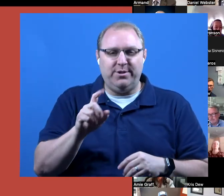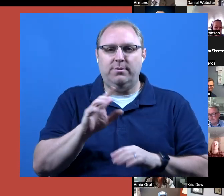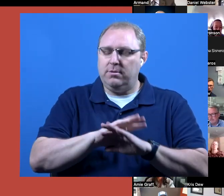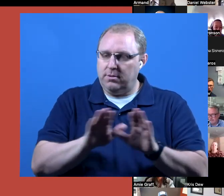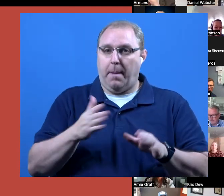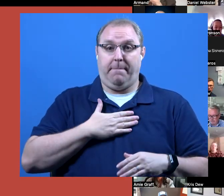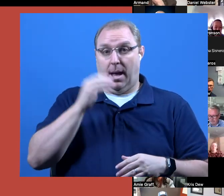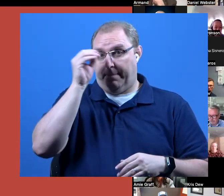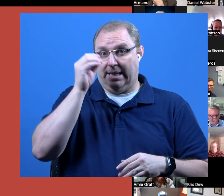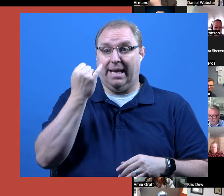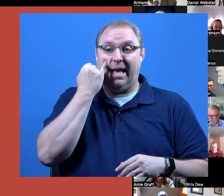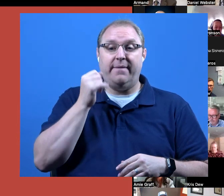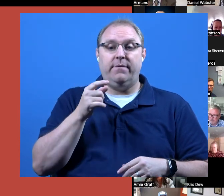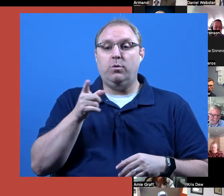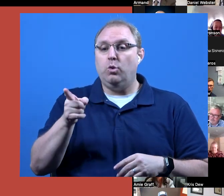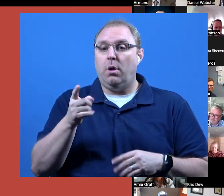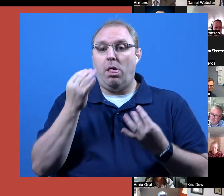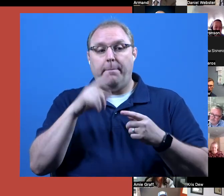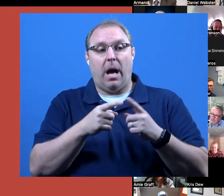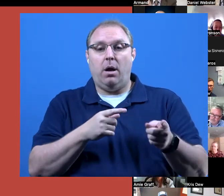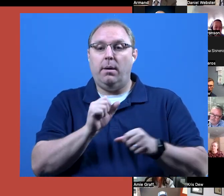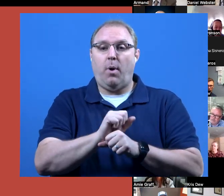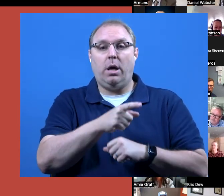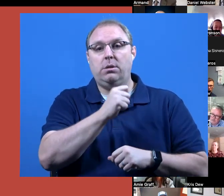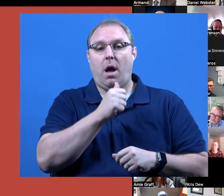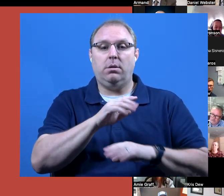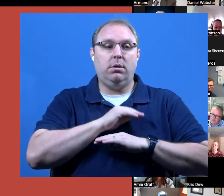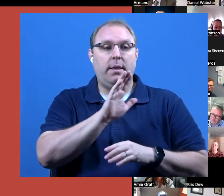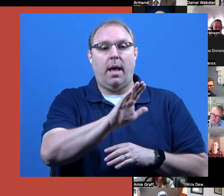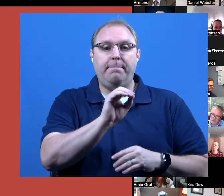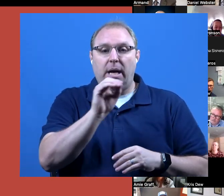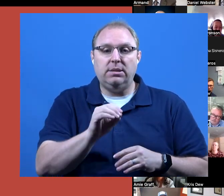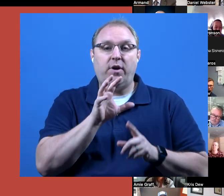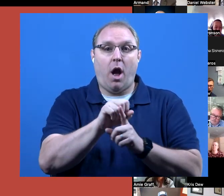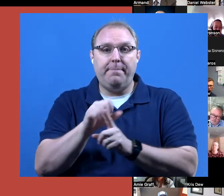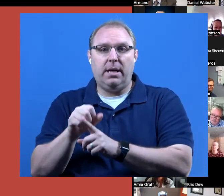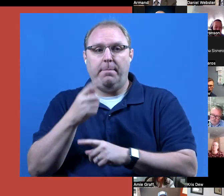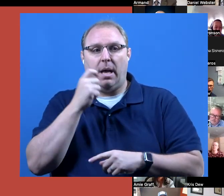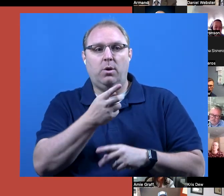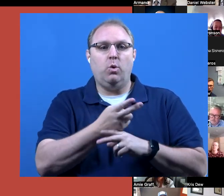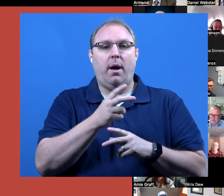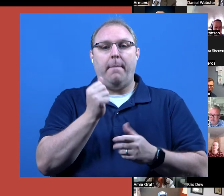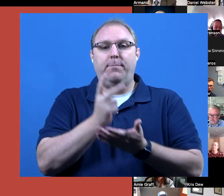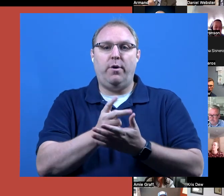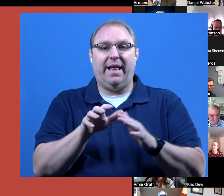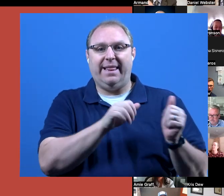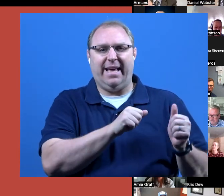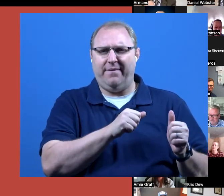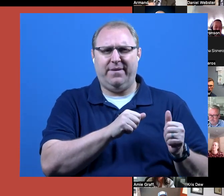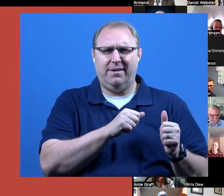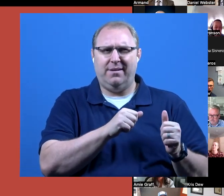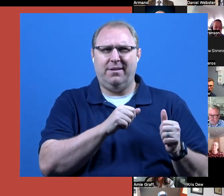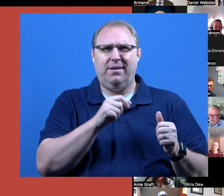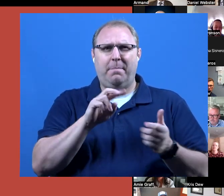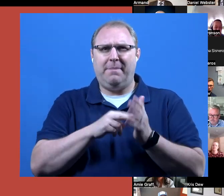throw it out kind of like we were talking before. If you have a specific question, the specific issue that you want to, bounce off of us, please feel free to Please do